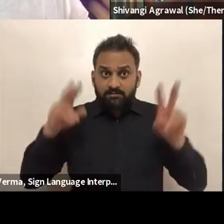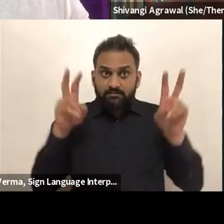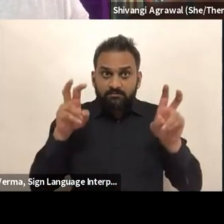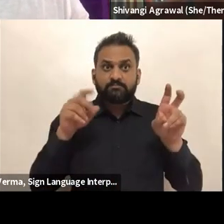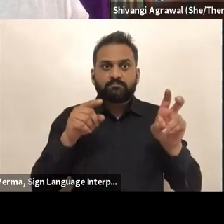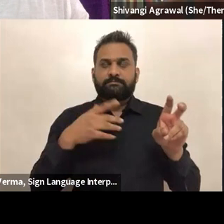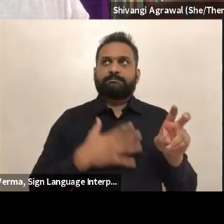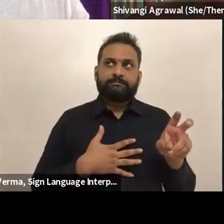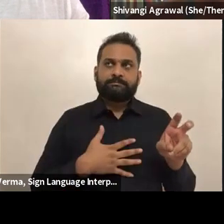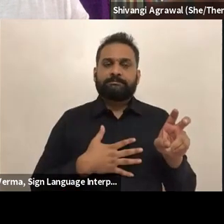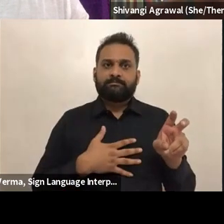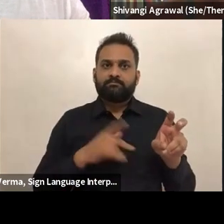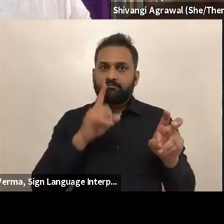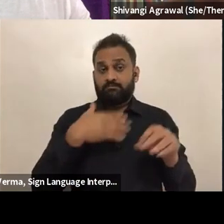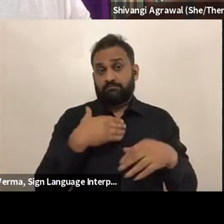whenever I met